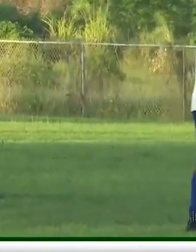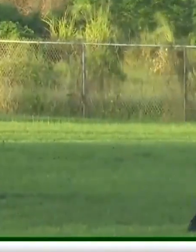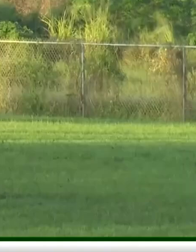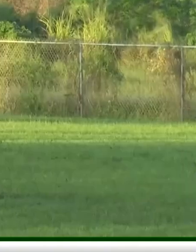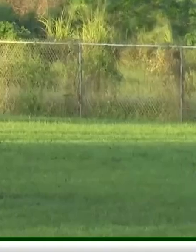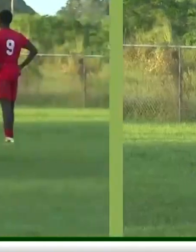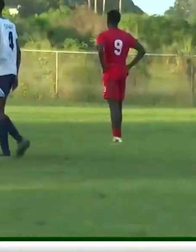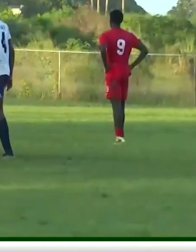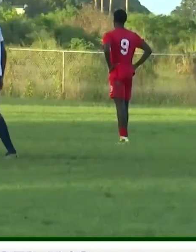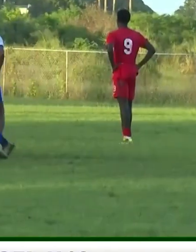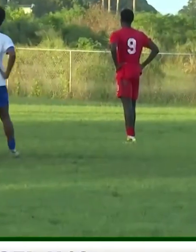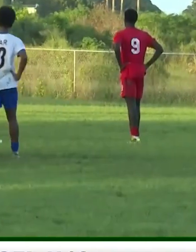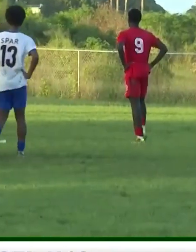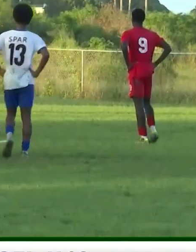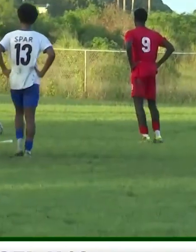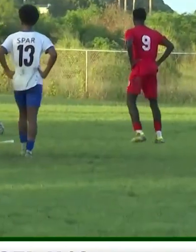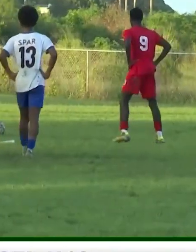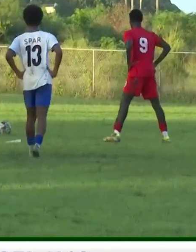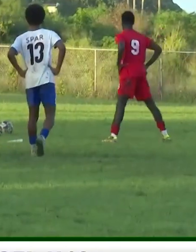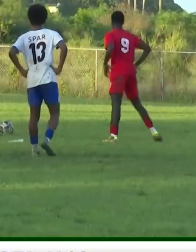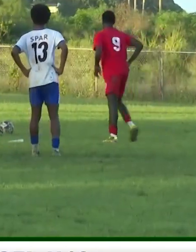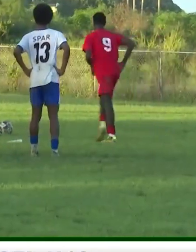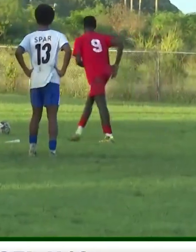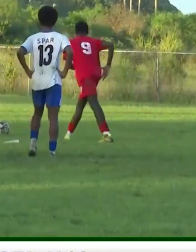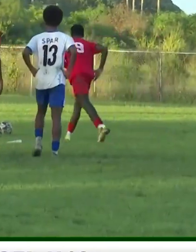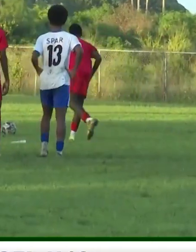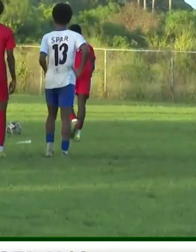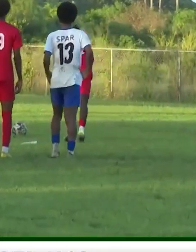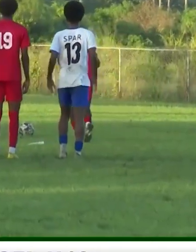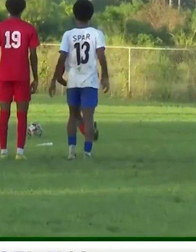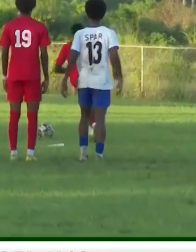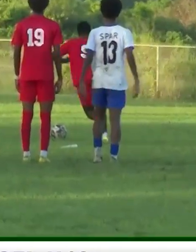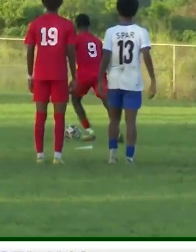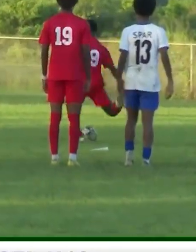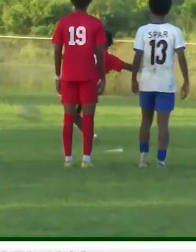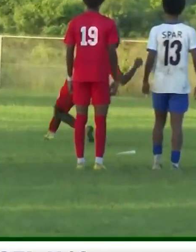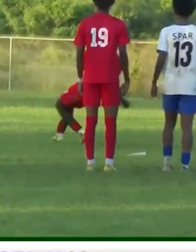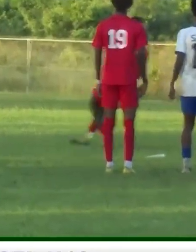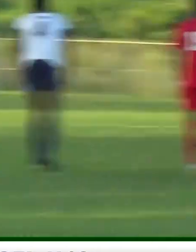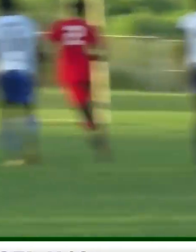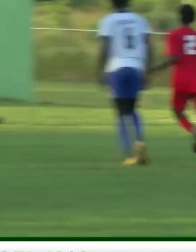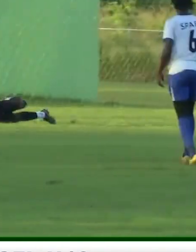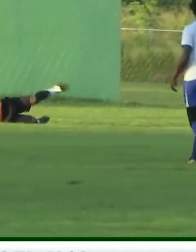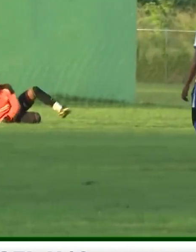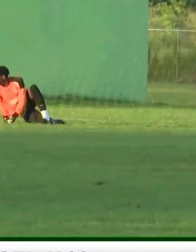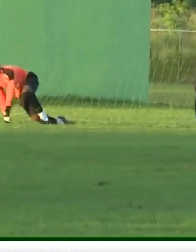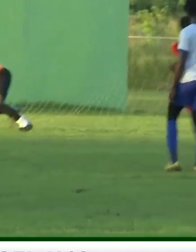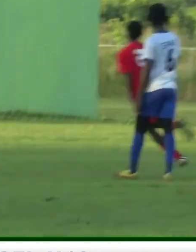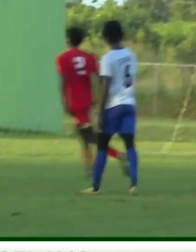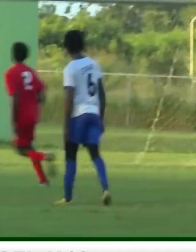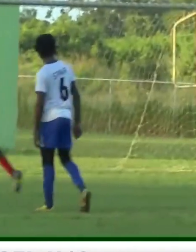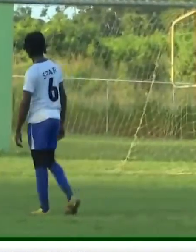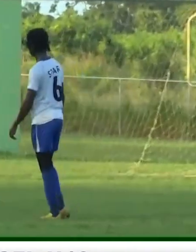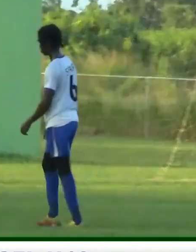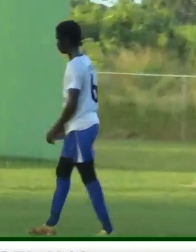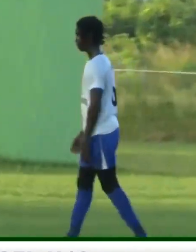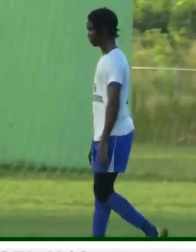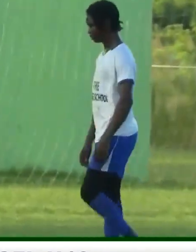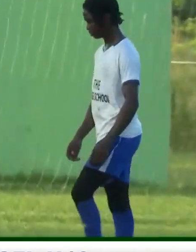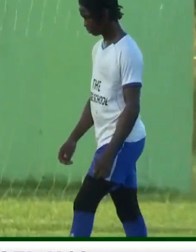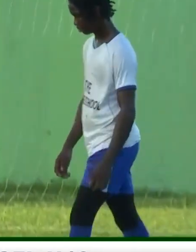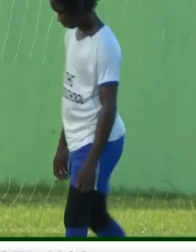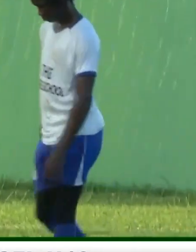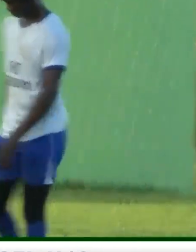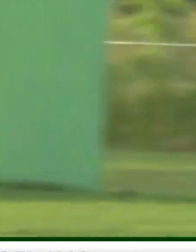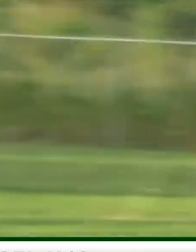awarded. The pressure is on Rivaldo Messiah as he settles and takes aim into the left pocket, and that was time